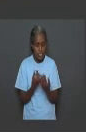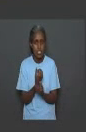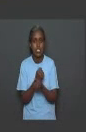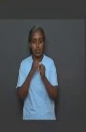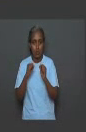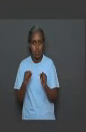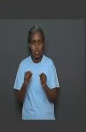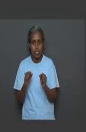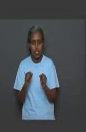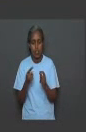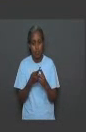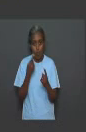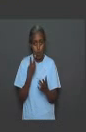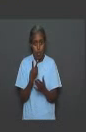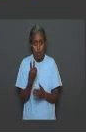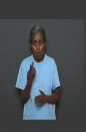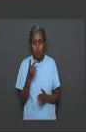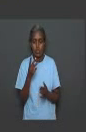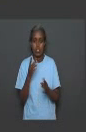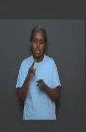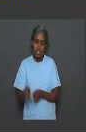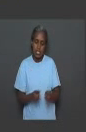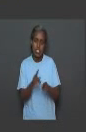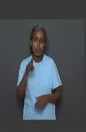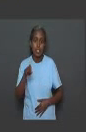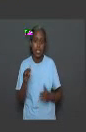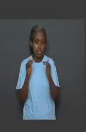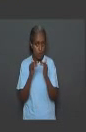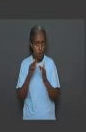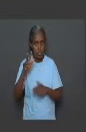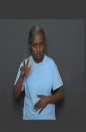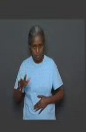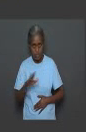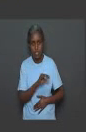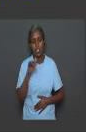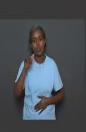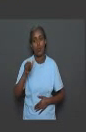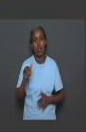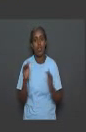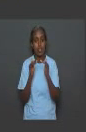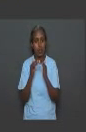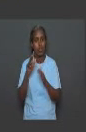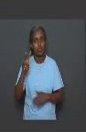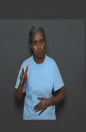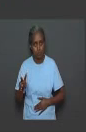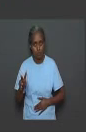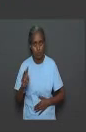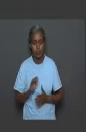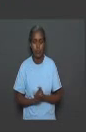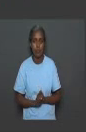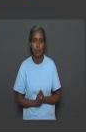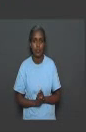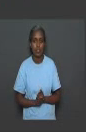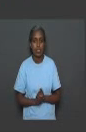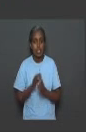Since the solution for both systems is x equals 3 and y equals